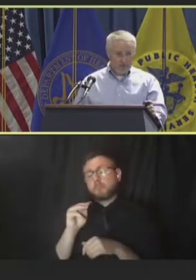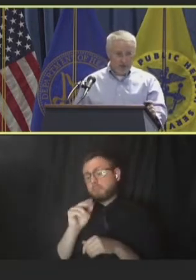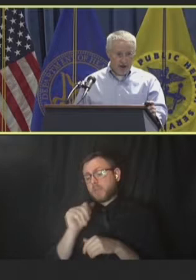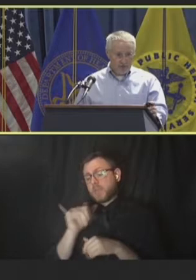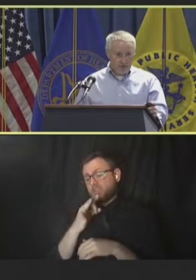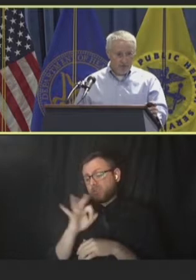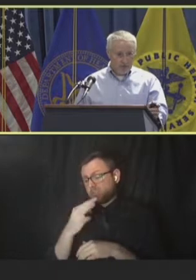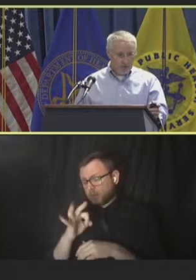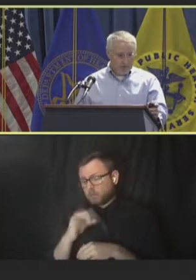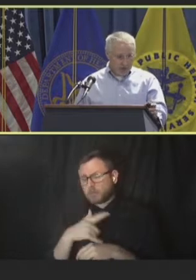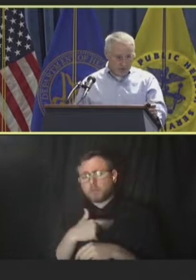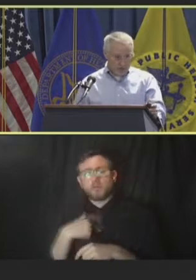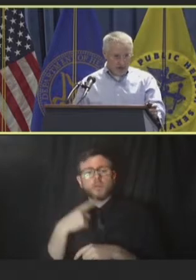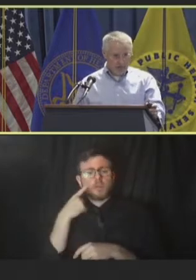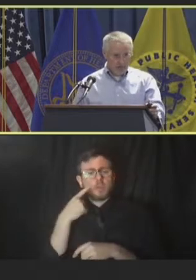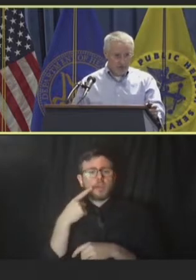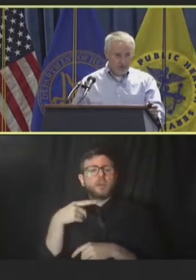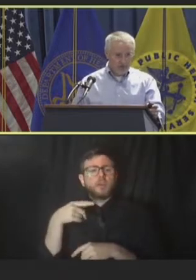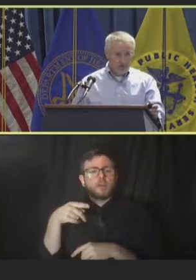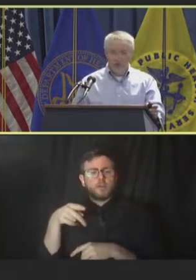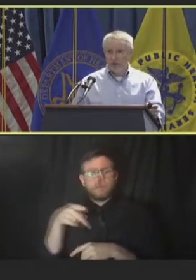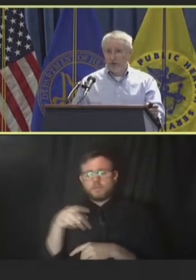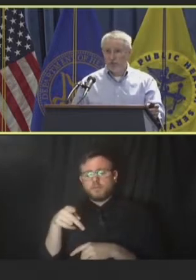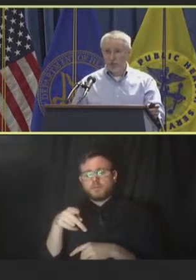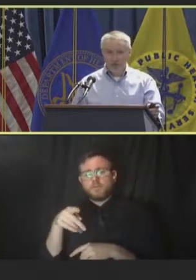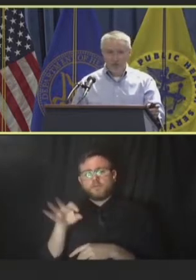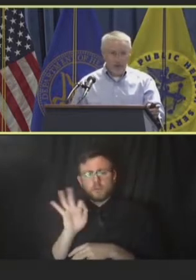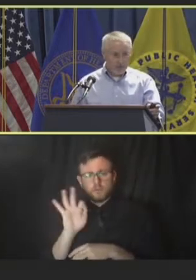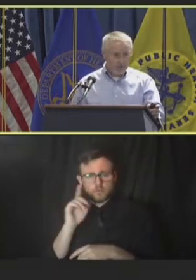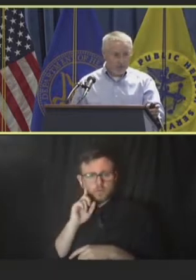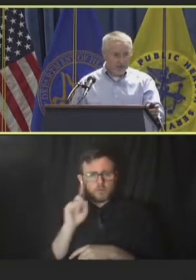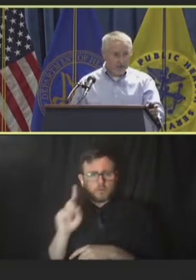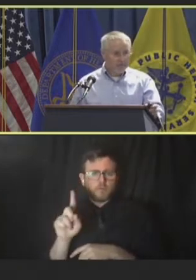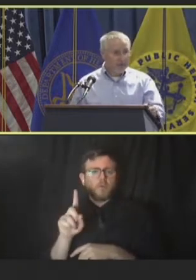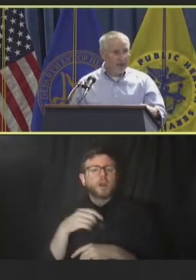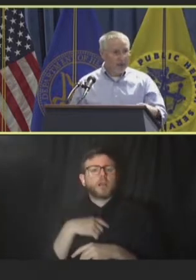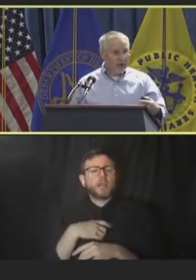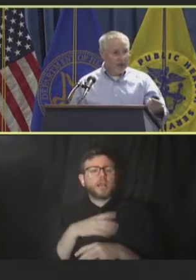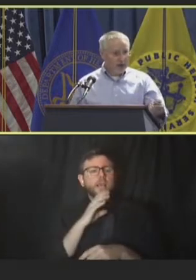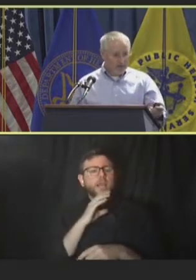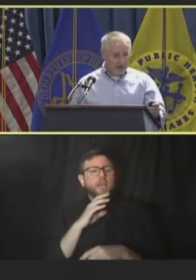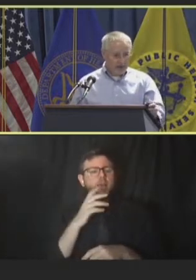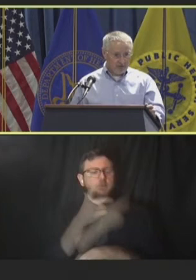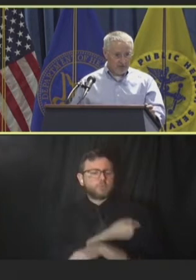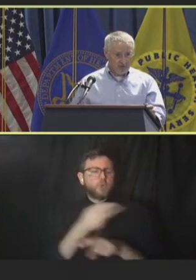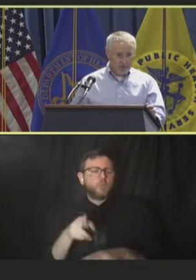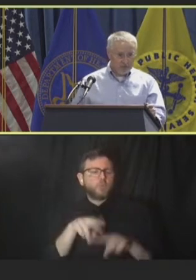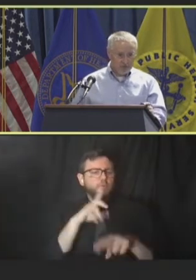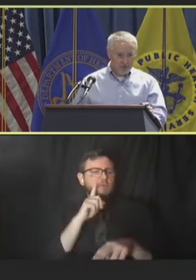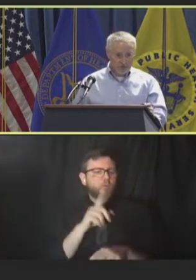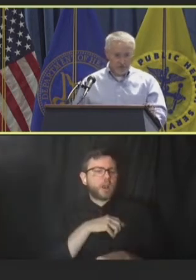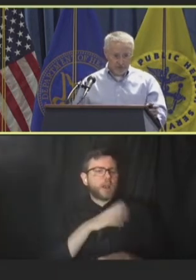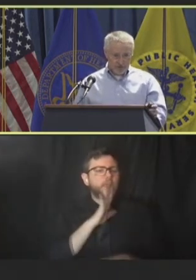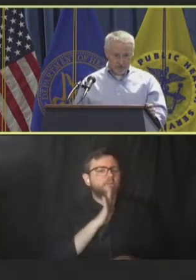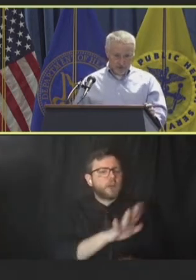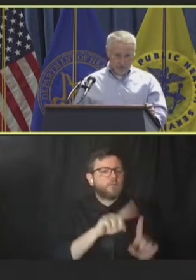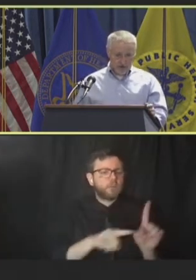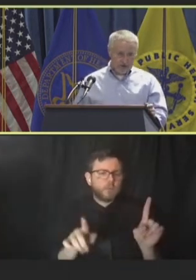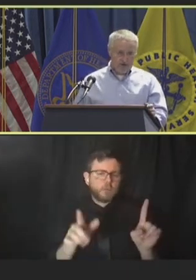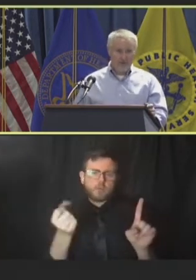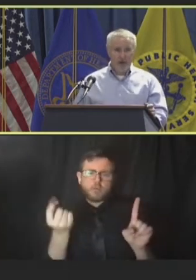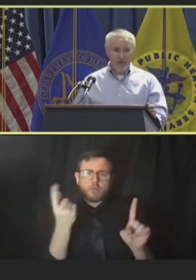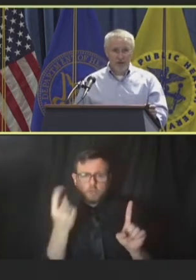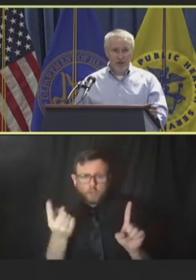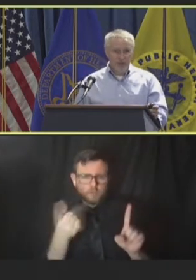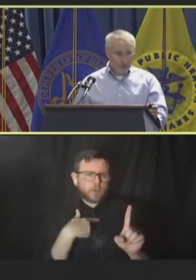the Pfizer-BioNTech booster doses for individuals aged 5 to 11, and our VAST assessment was on the safety of